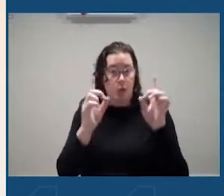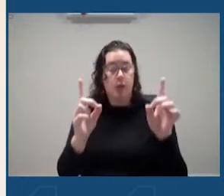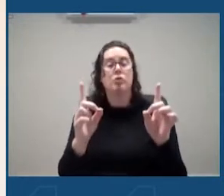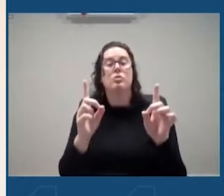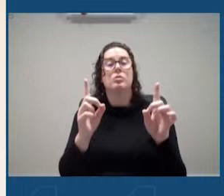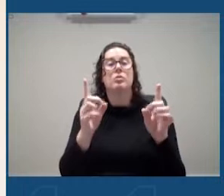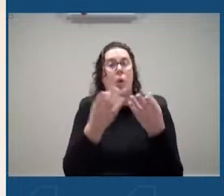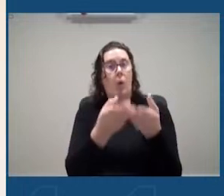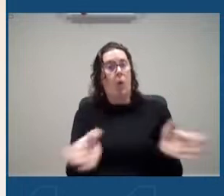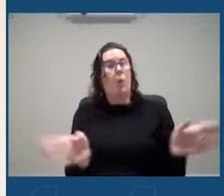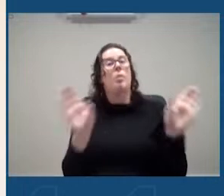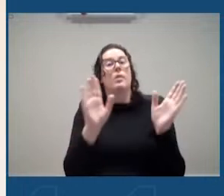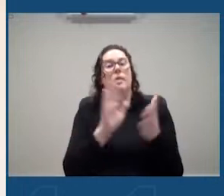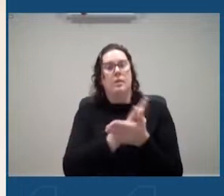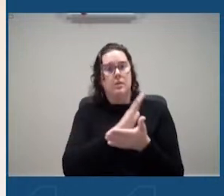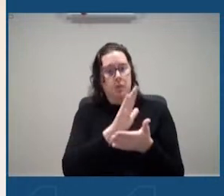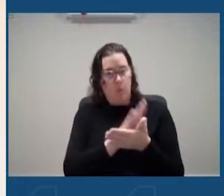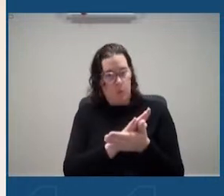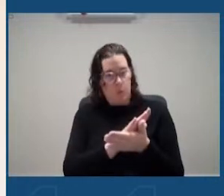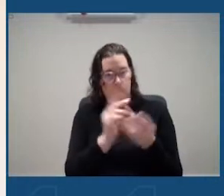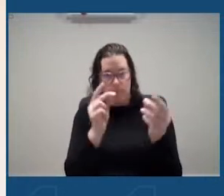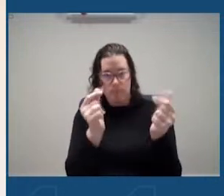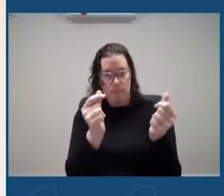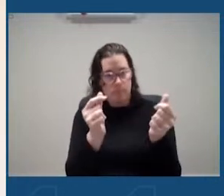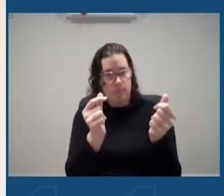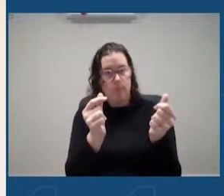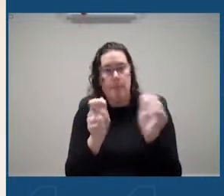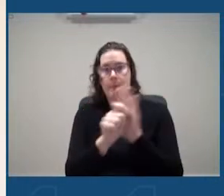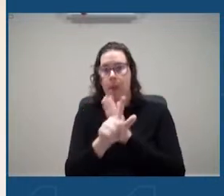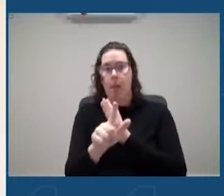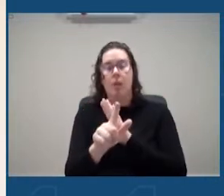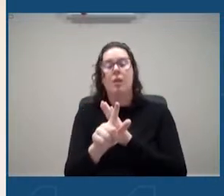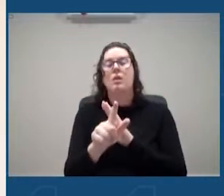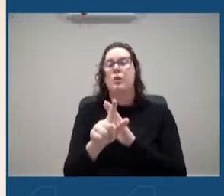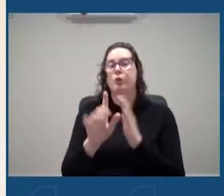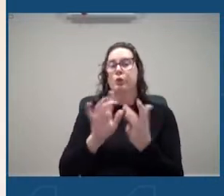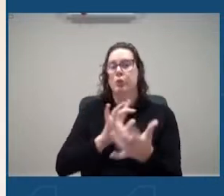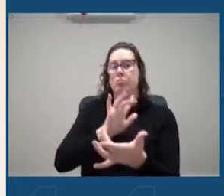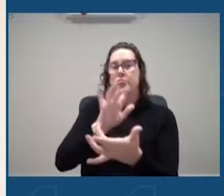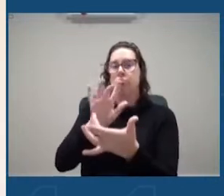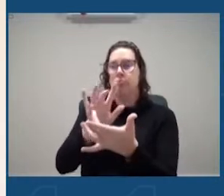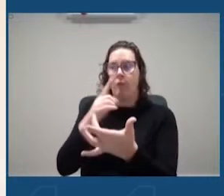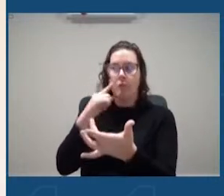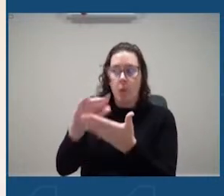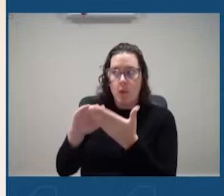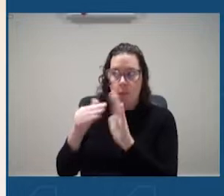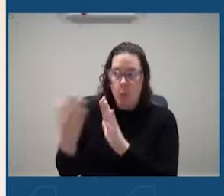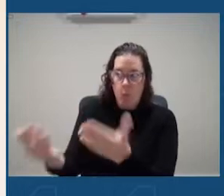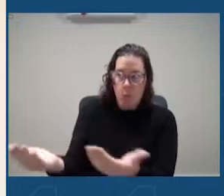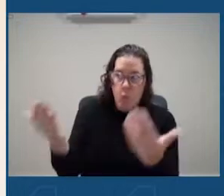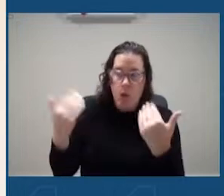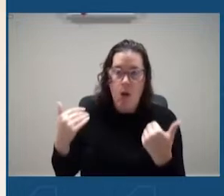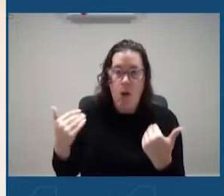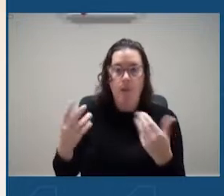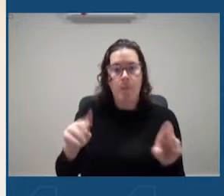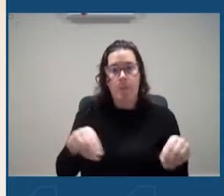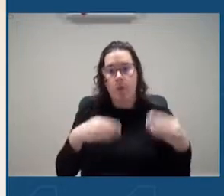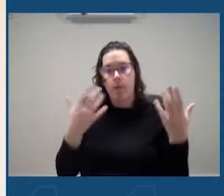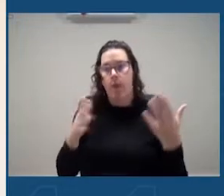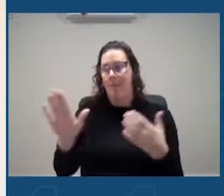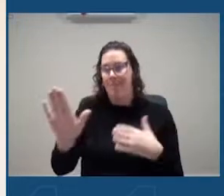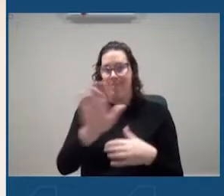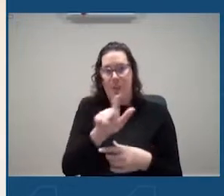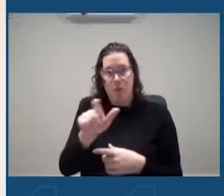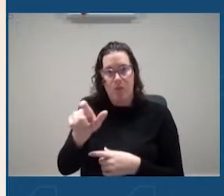this school right away to reach out to the community and to provide for the needs of